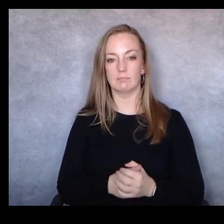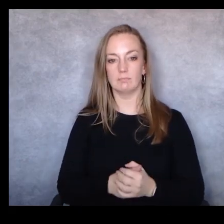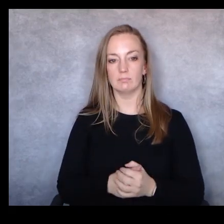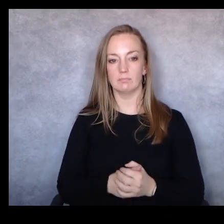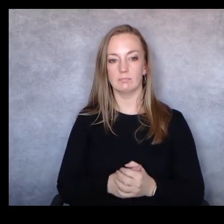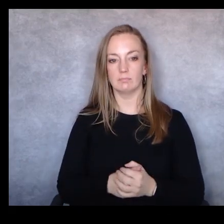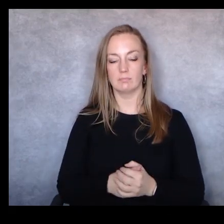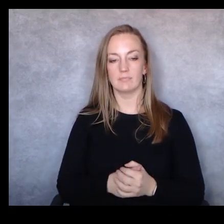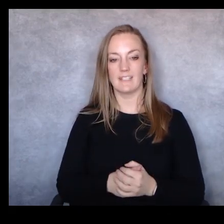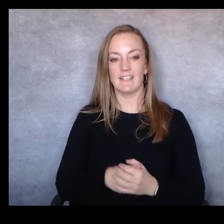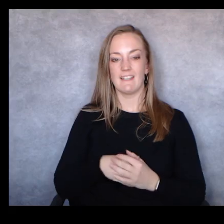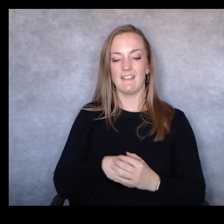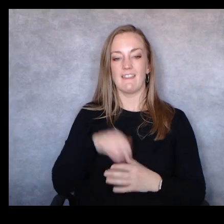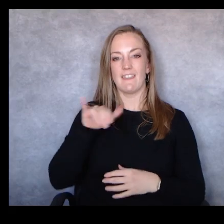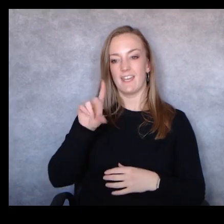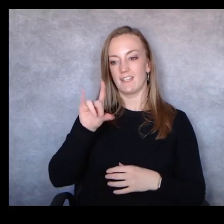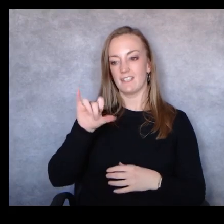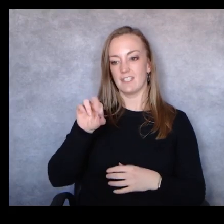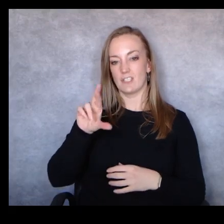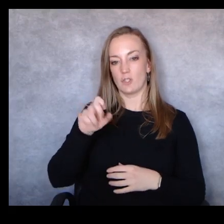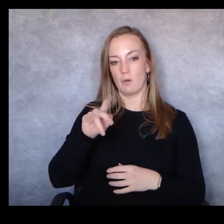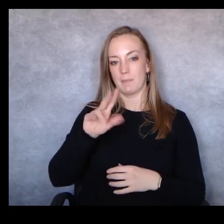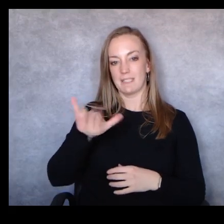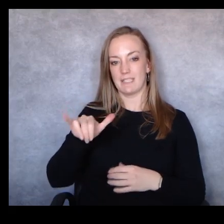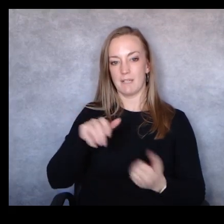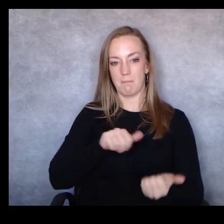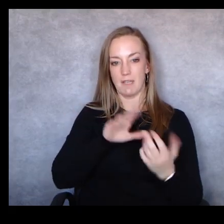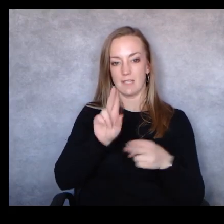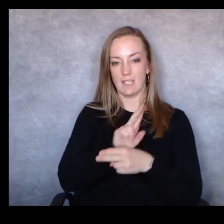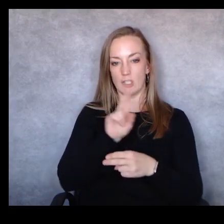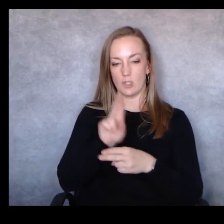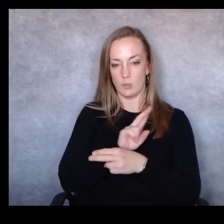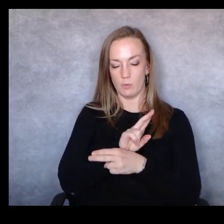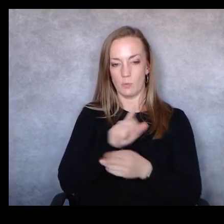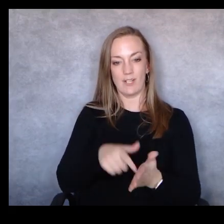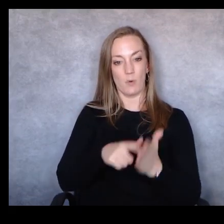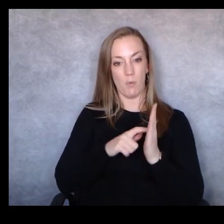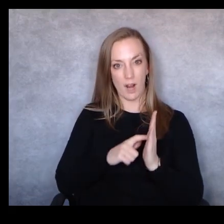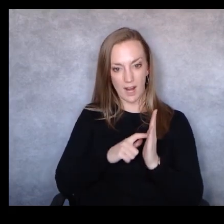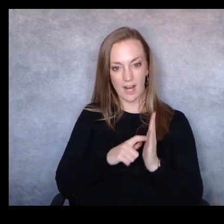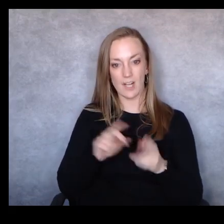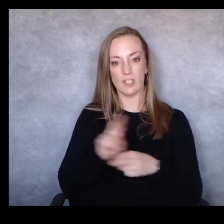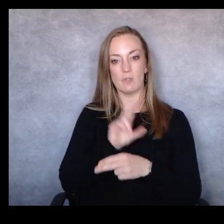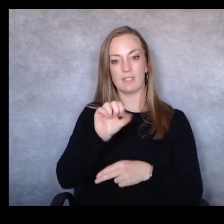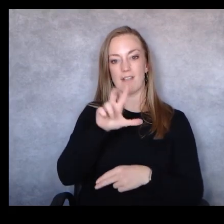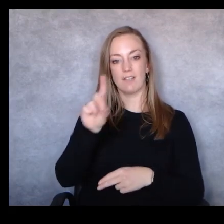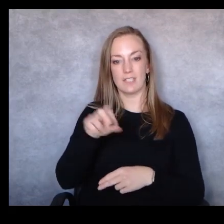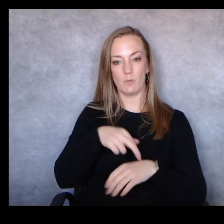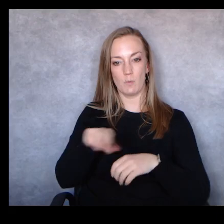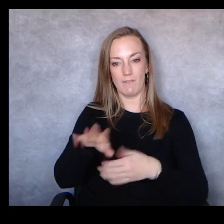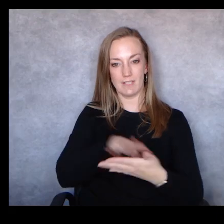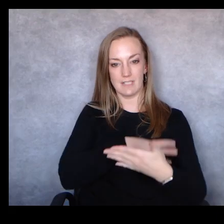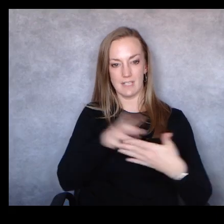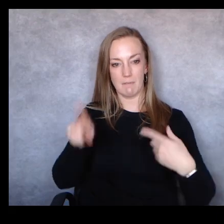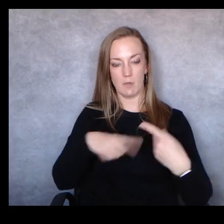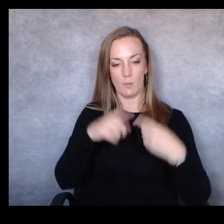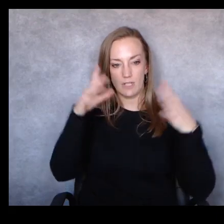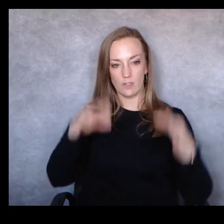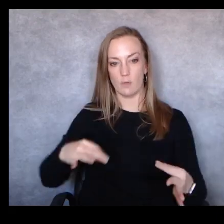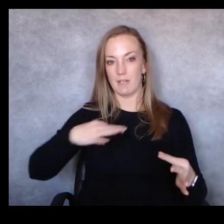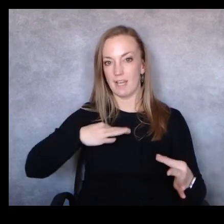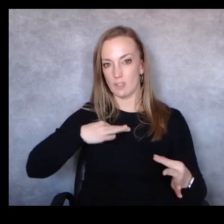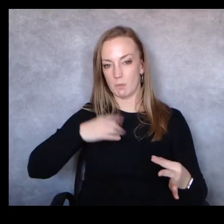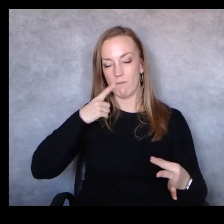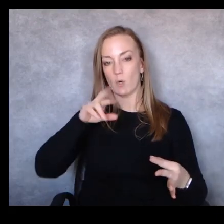the discrepancy method require using the SLD reference tables when determining eligibility upon reevaluation? As a reminder,